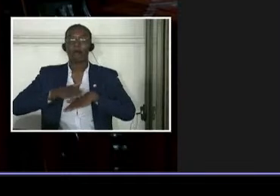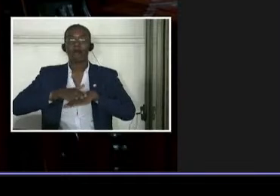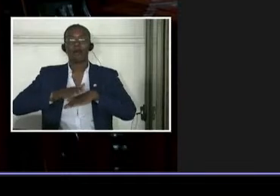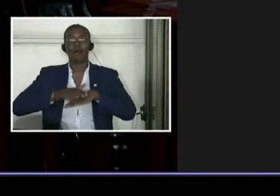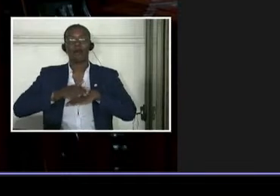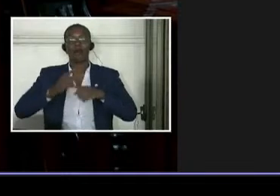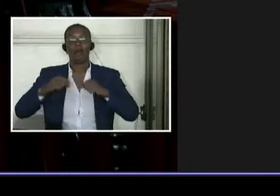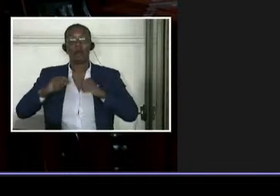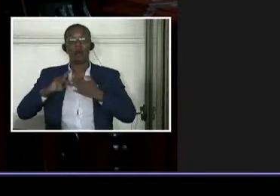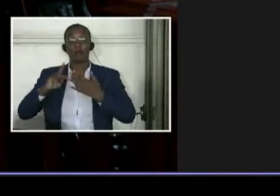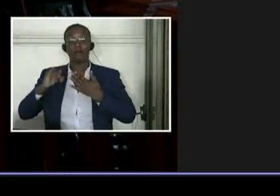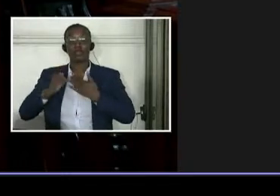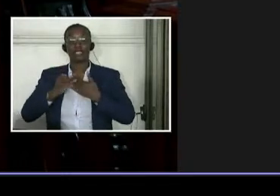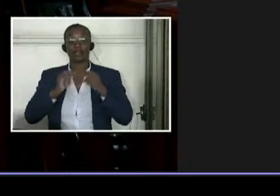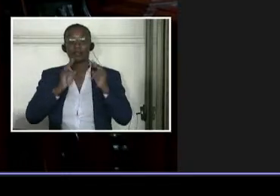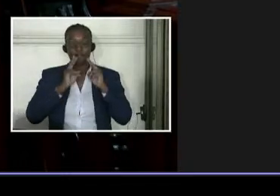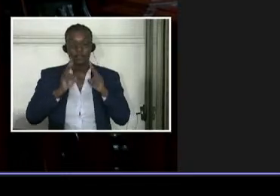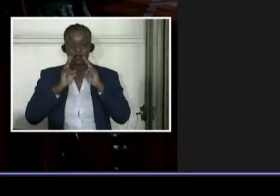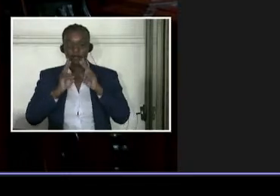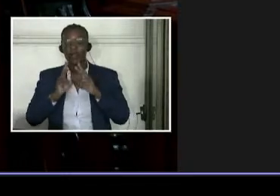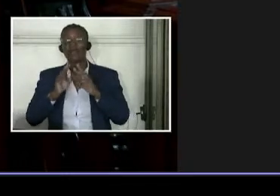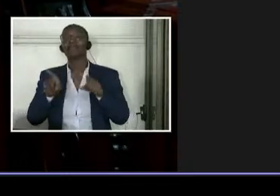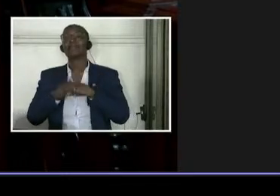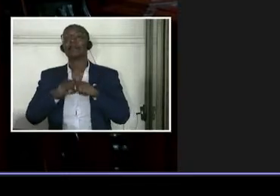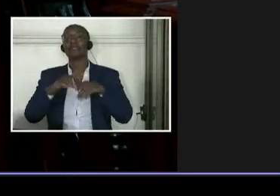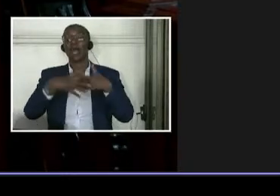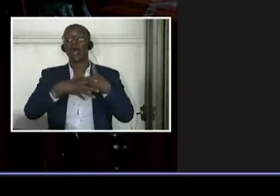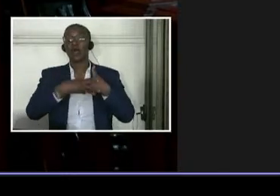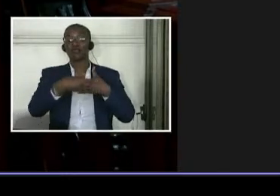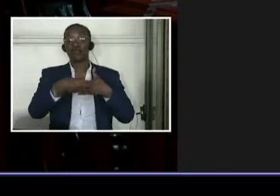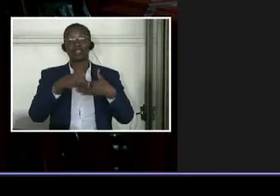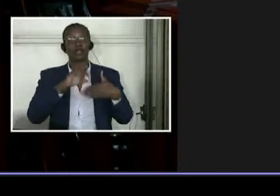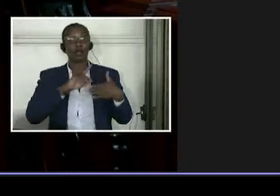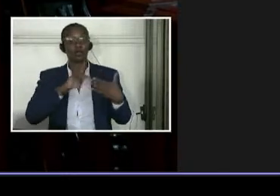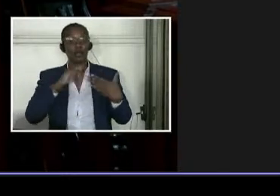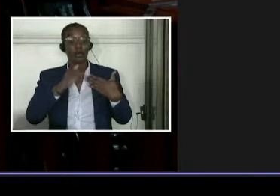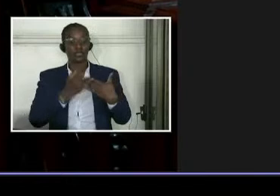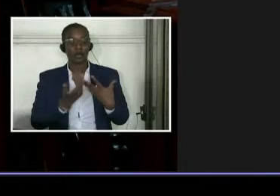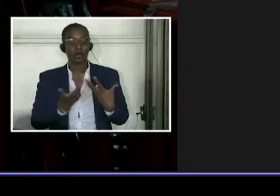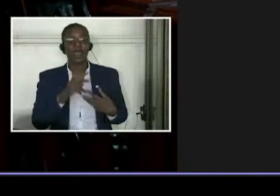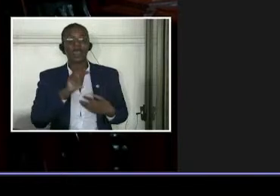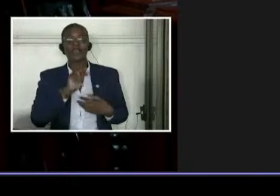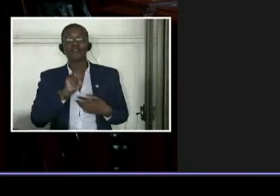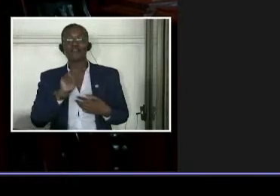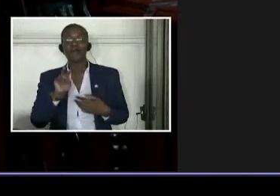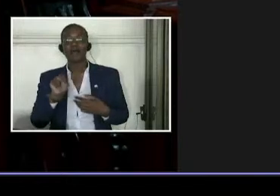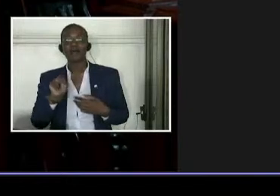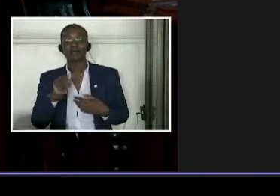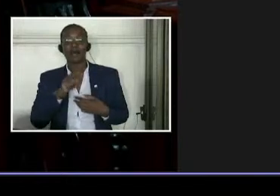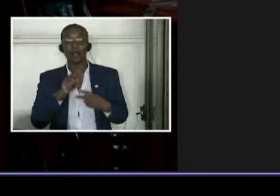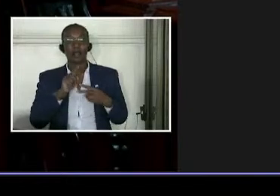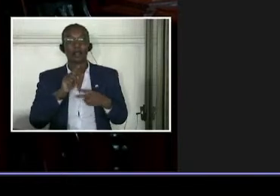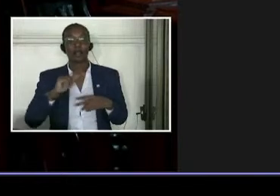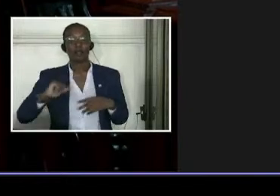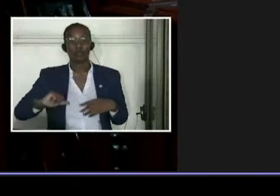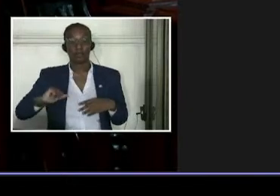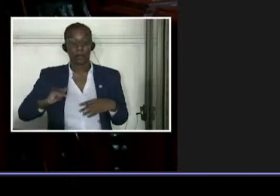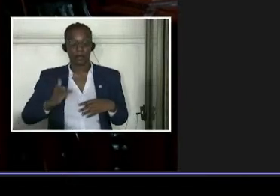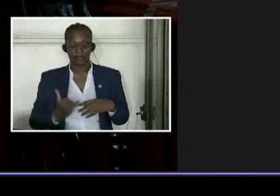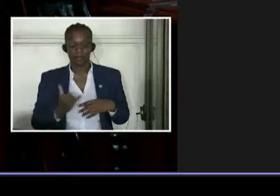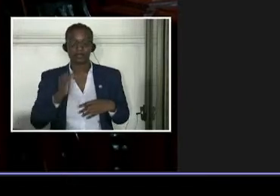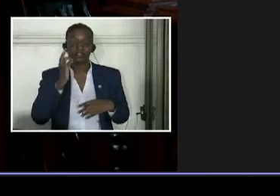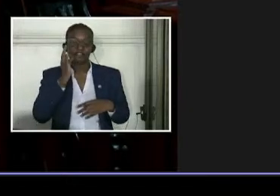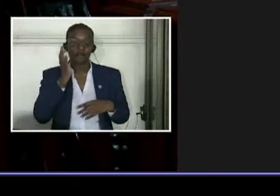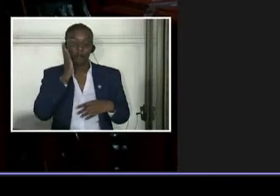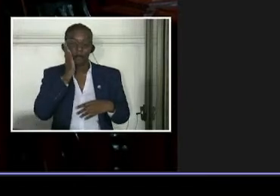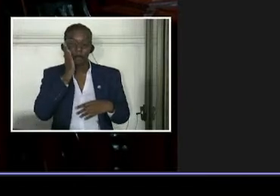our project monitoring visits and outreach programs. One such visit was to Newcastle Local Municipality in February this year, where